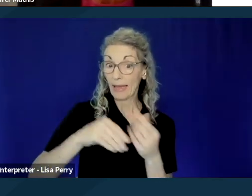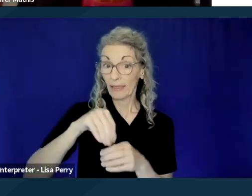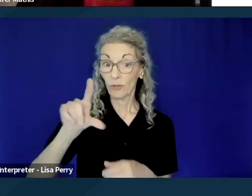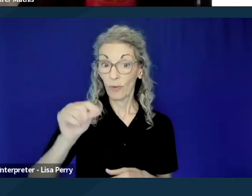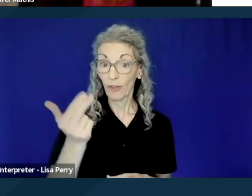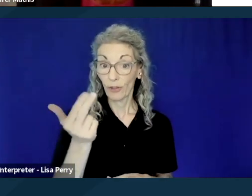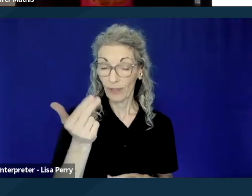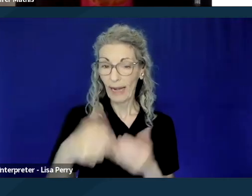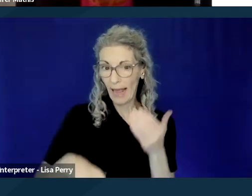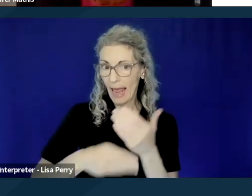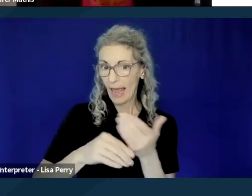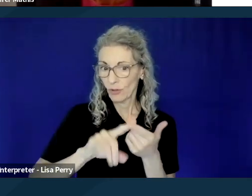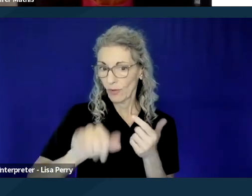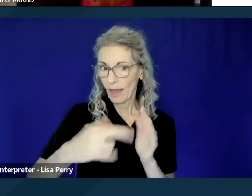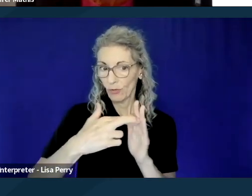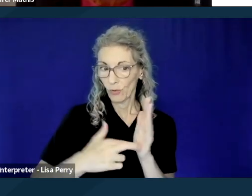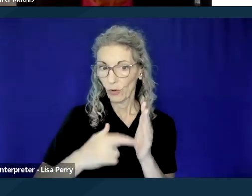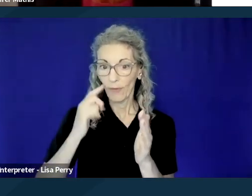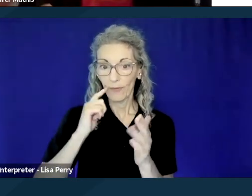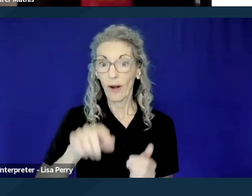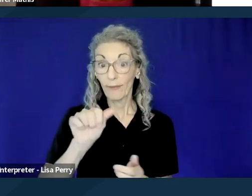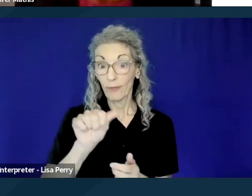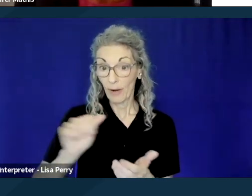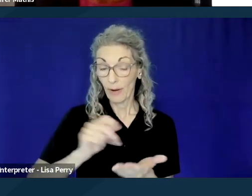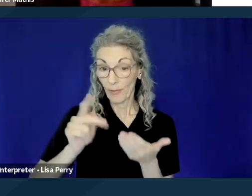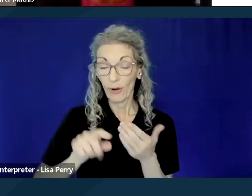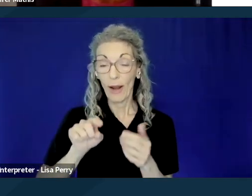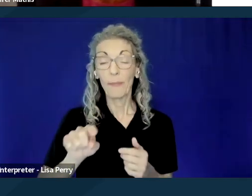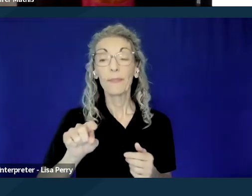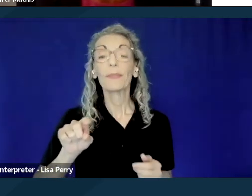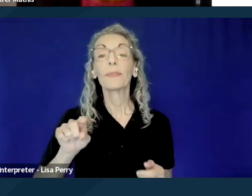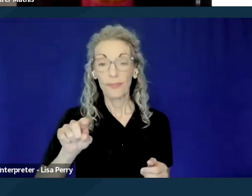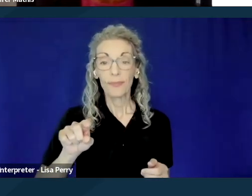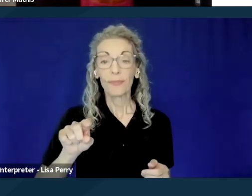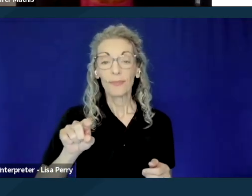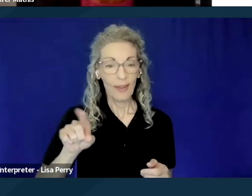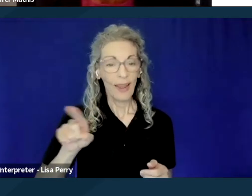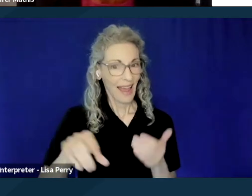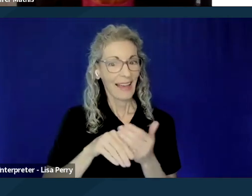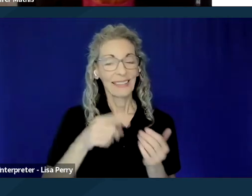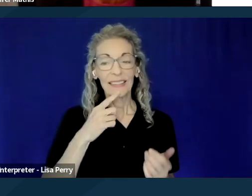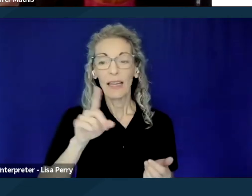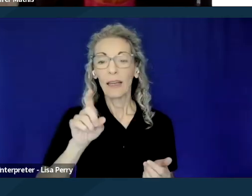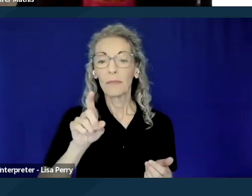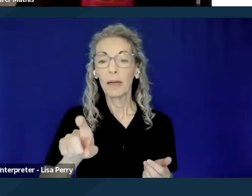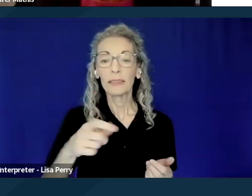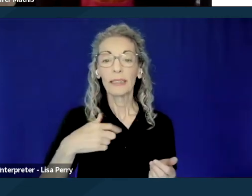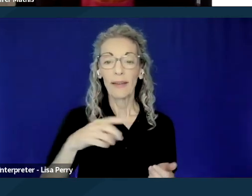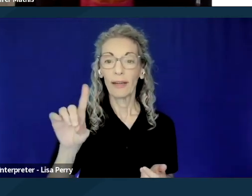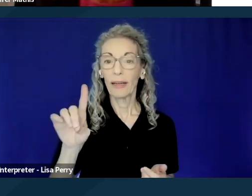to the regulation for affirmative action programs is having a data collection and analysis.